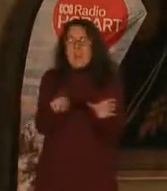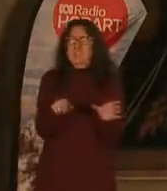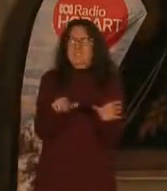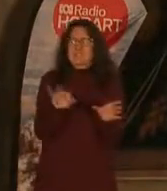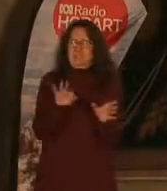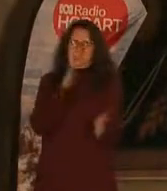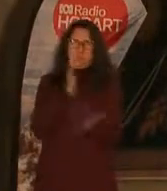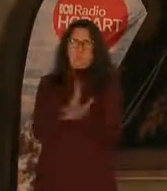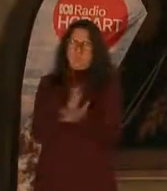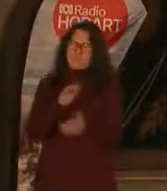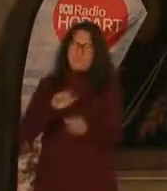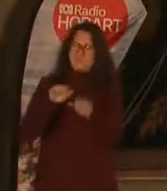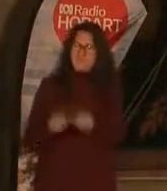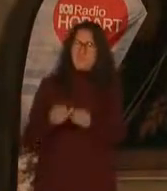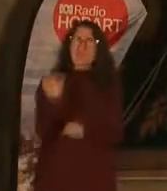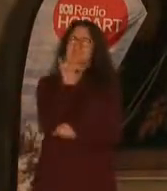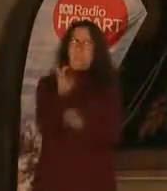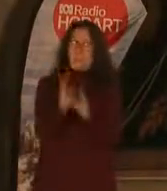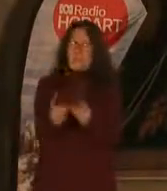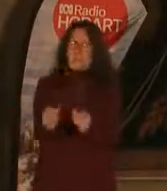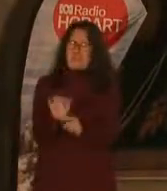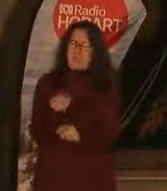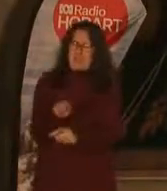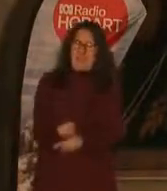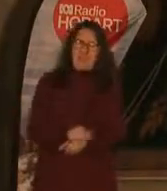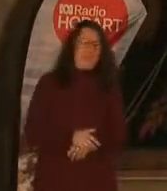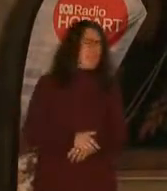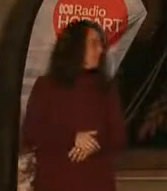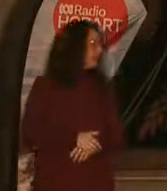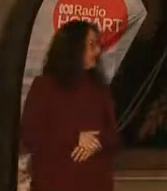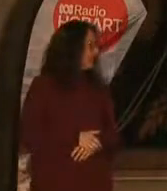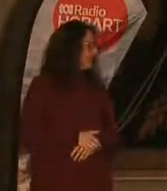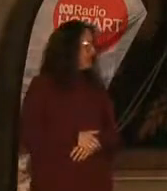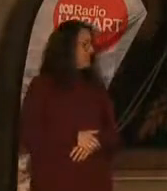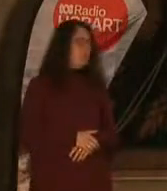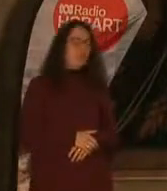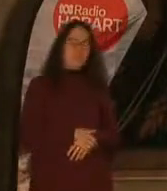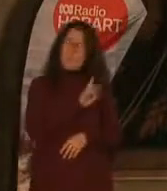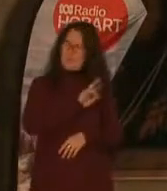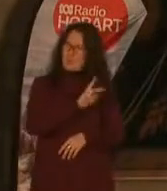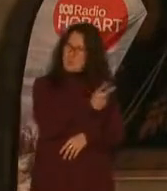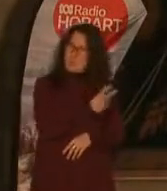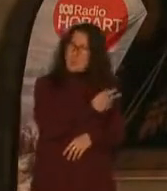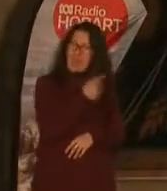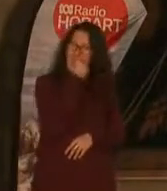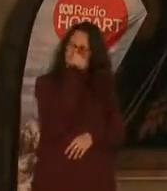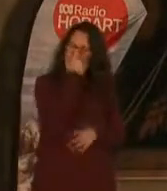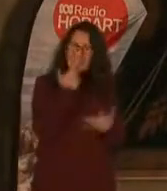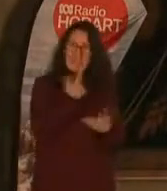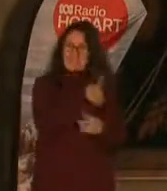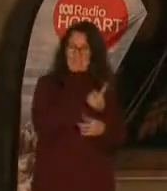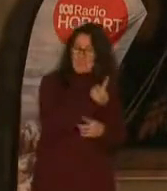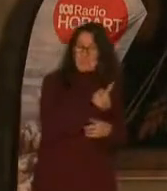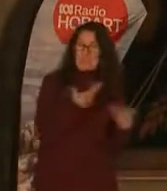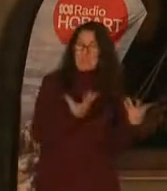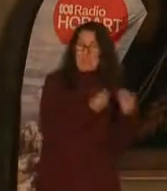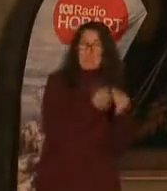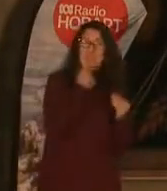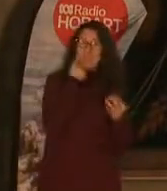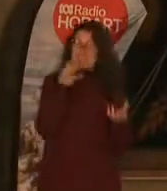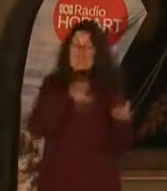question of the night. Do you guys as a panel, I mean, and individually think that science is indeed for everyone?